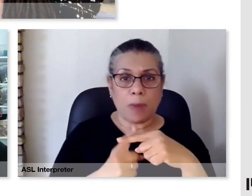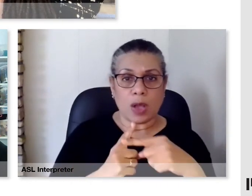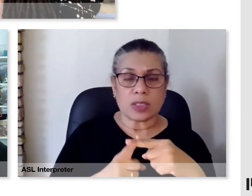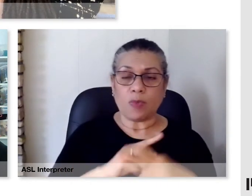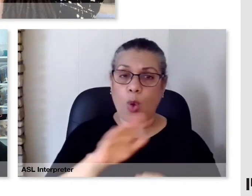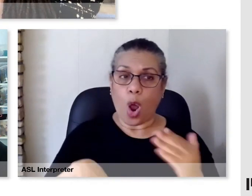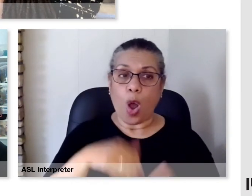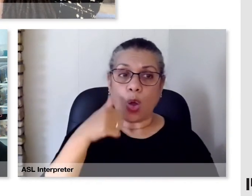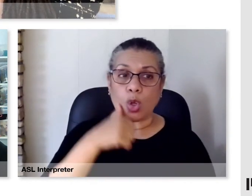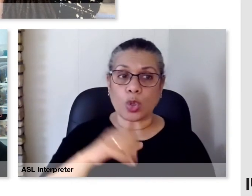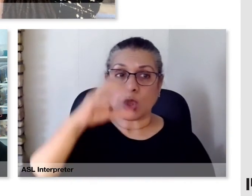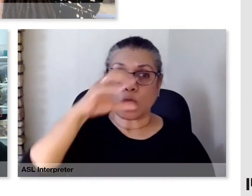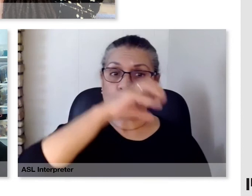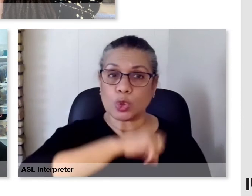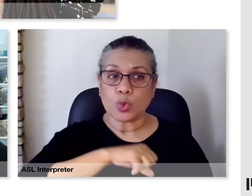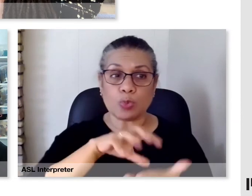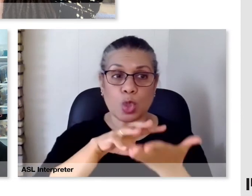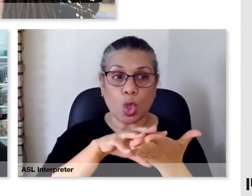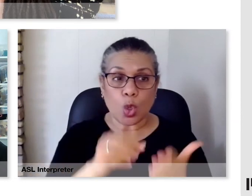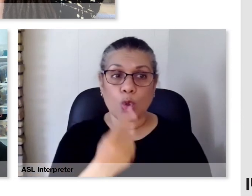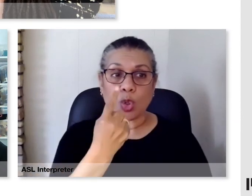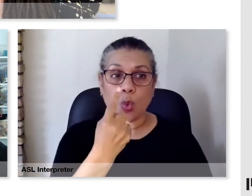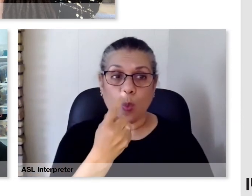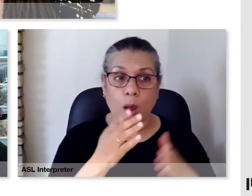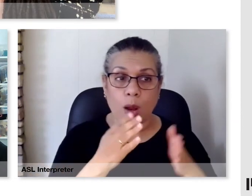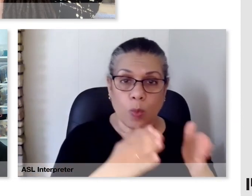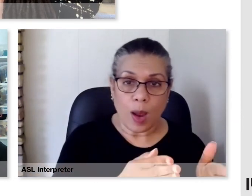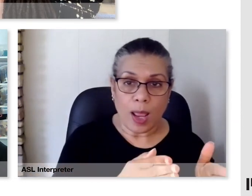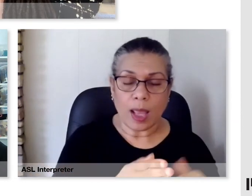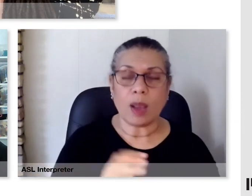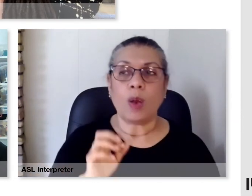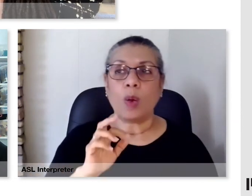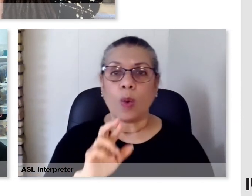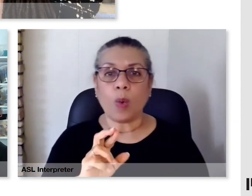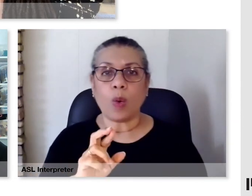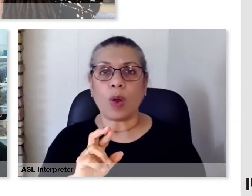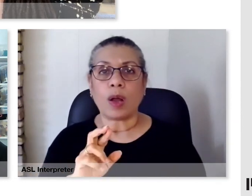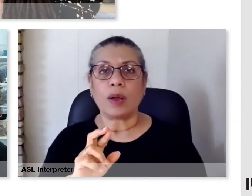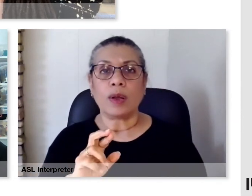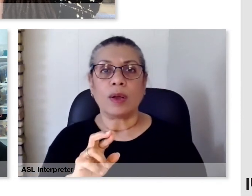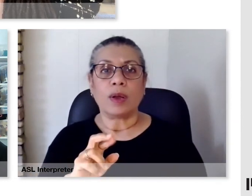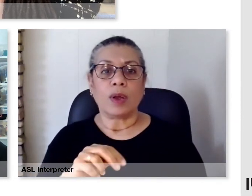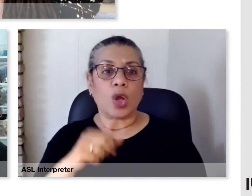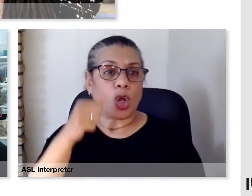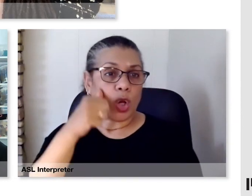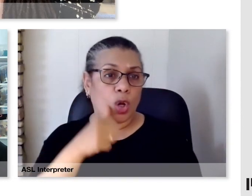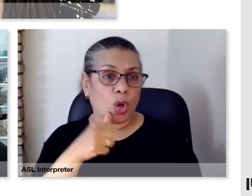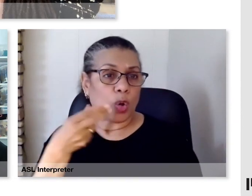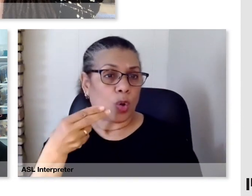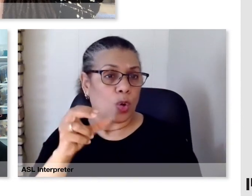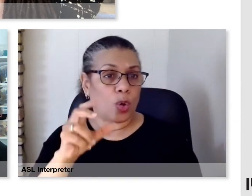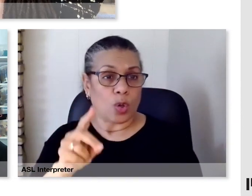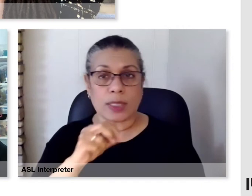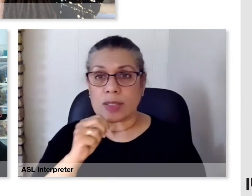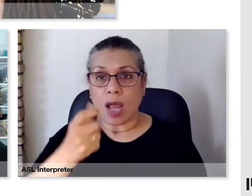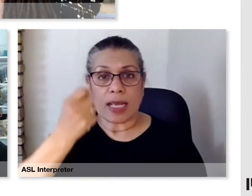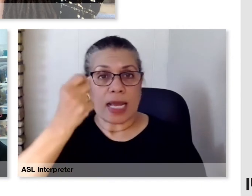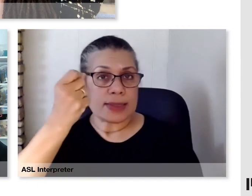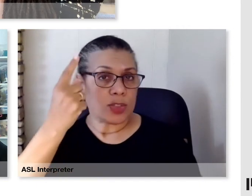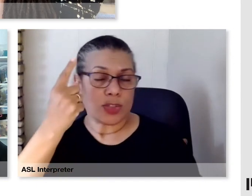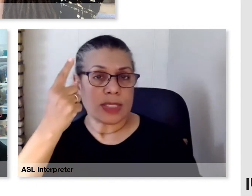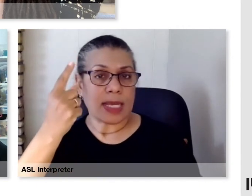are assumed to learn in the same kind of way? Or is it something where their girlhood is not necessarily understood to be something which